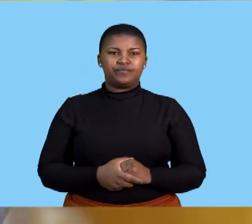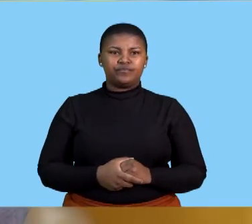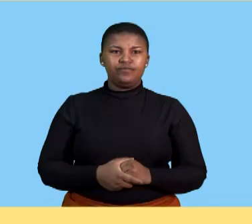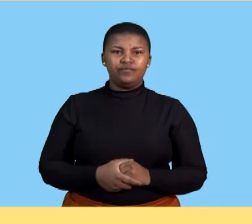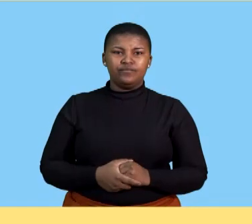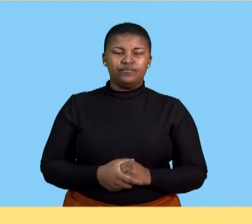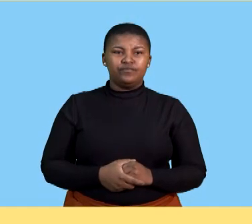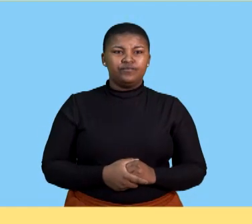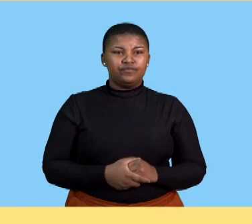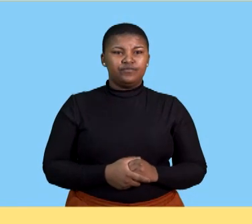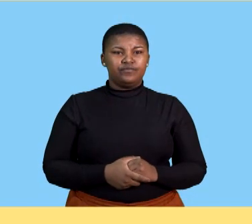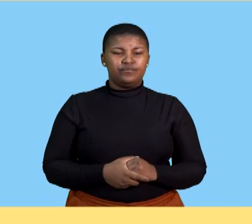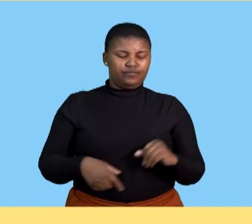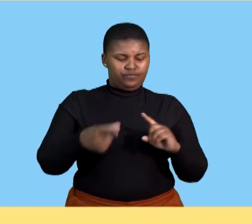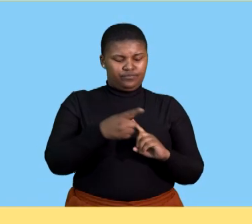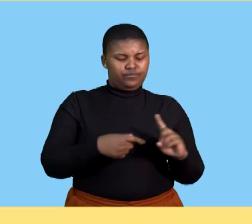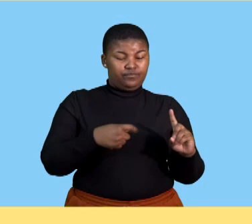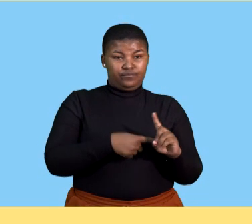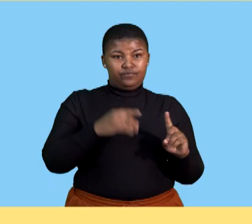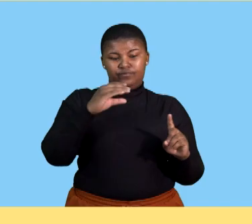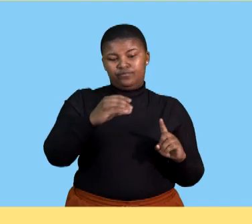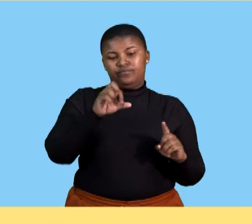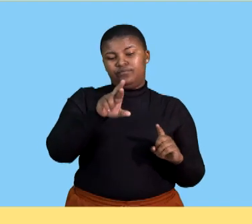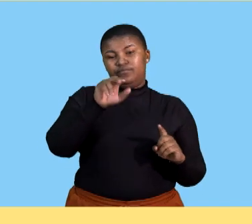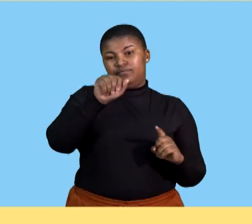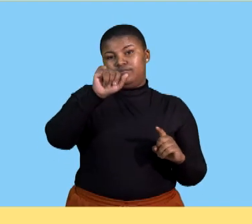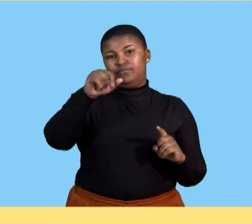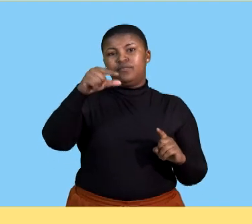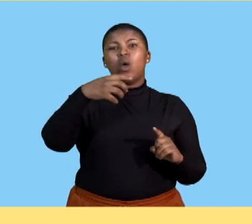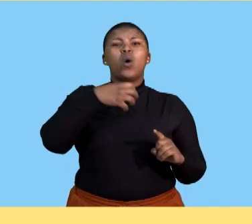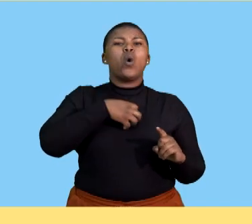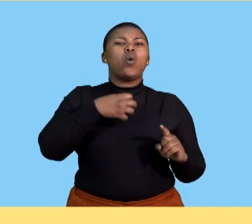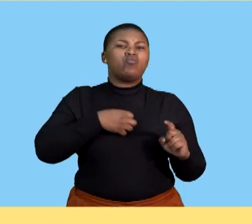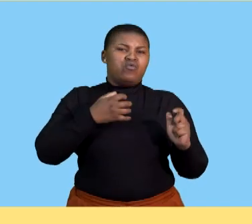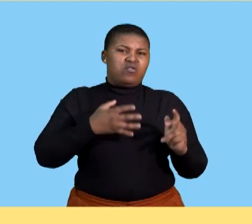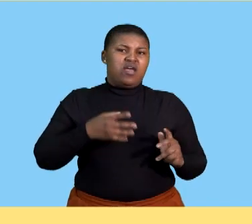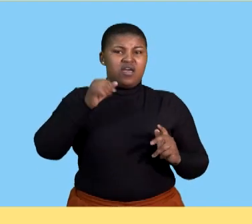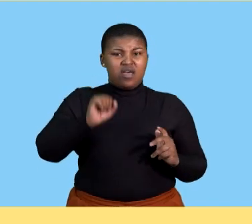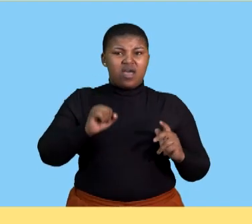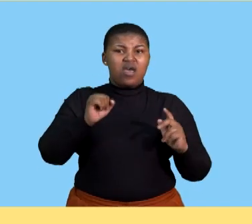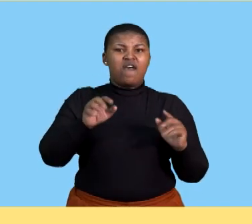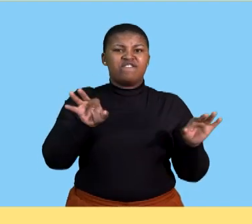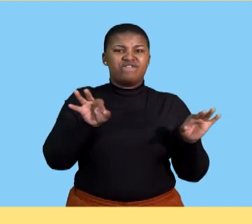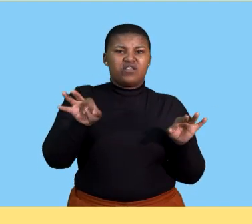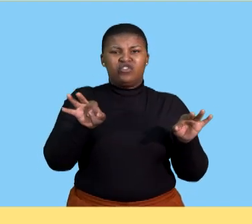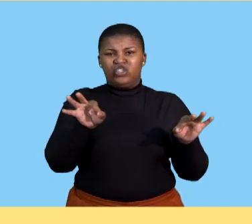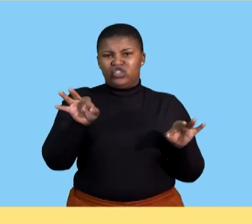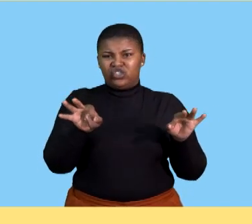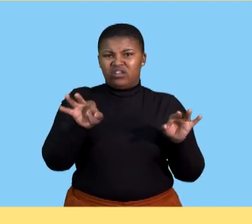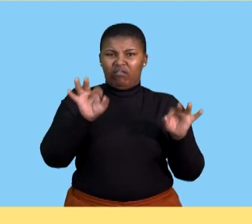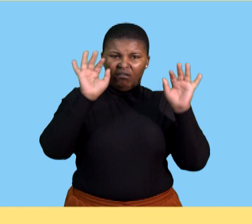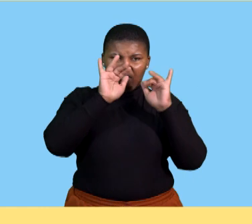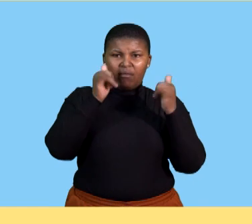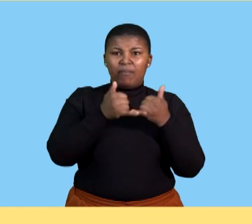have an application question, and it reads, Craig, the owner of Craig Fashions, has not been able to calculate the current liabilities for